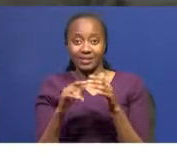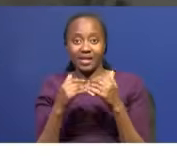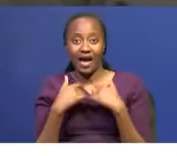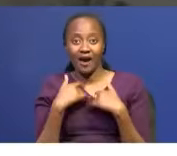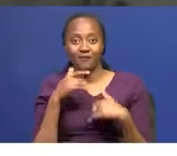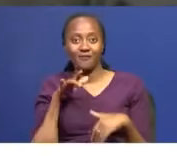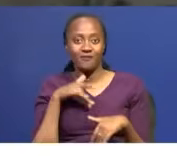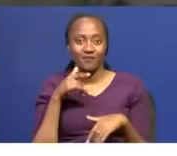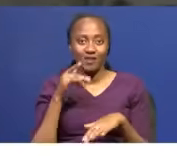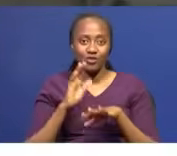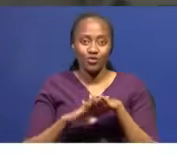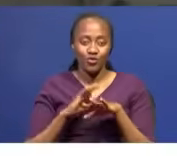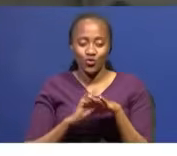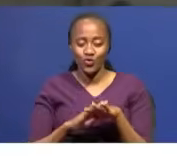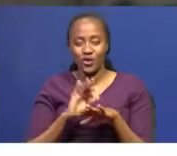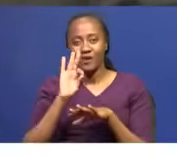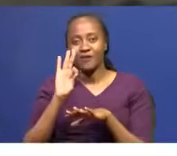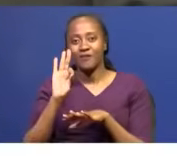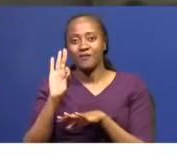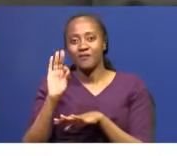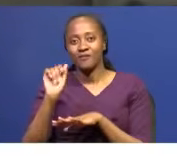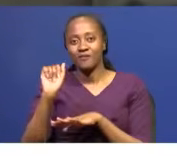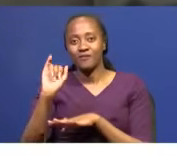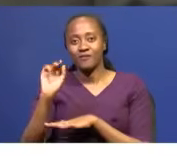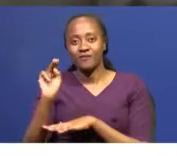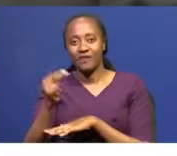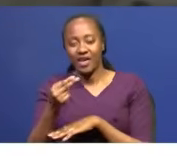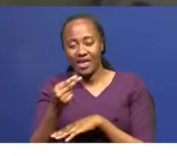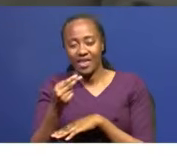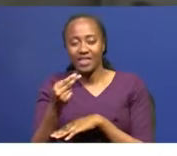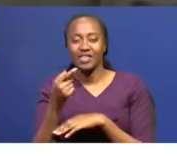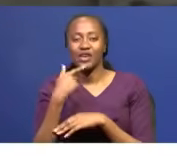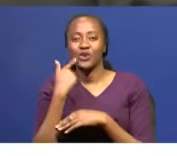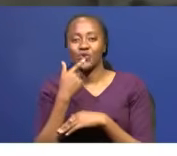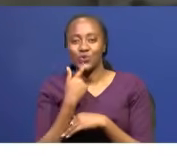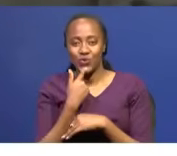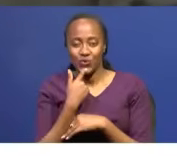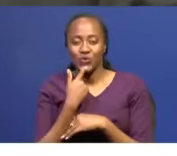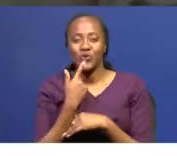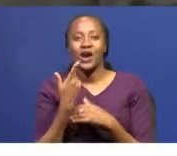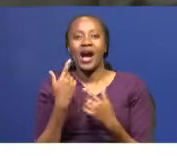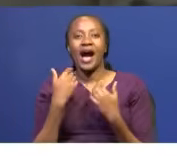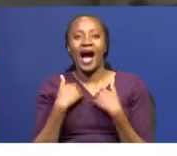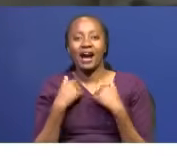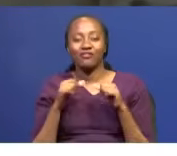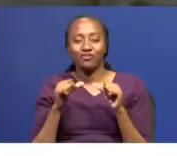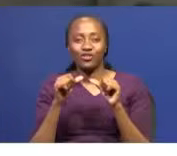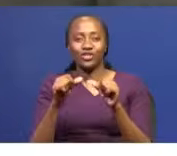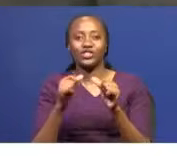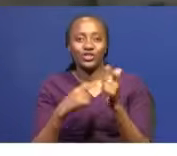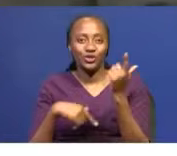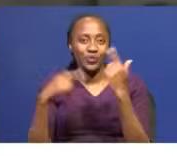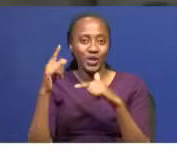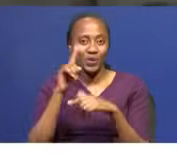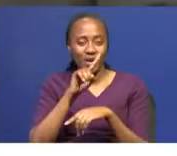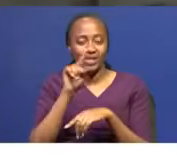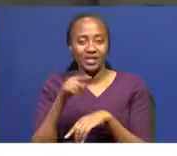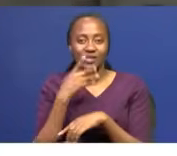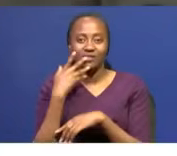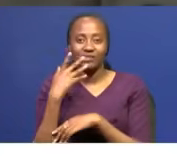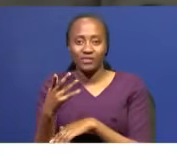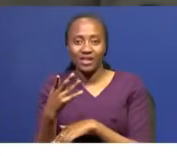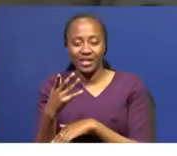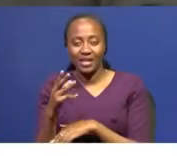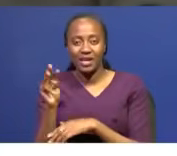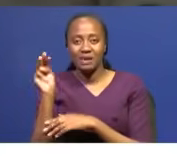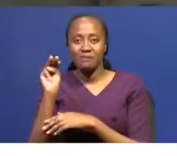story. 3-time Olympic champion Faith Kipyegon maintained her dominance in the 1,500 meters